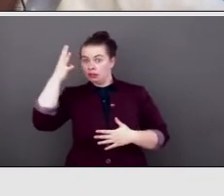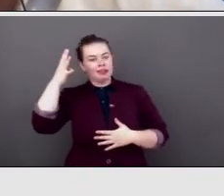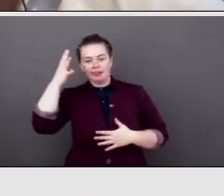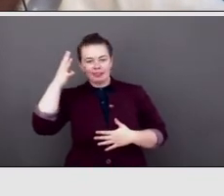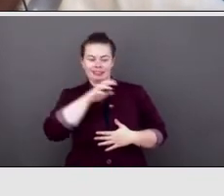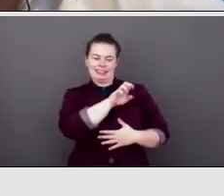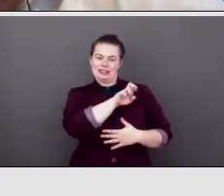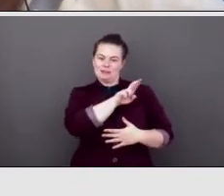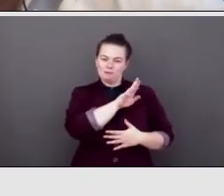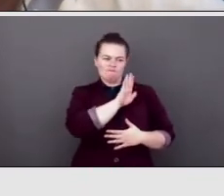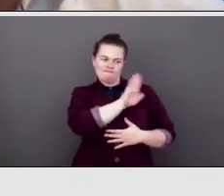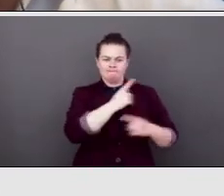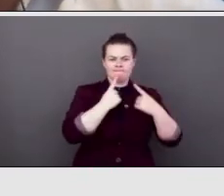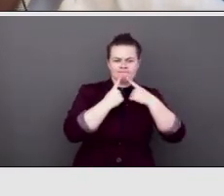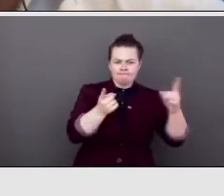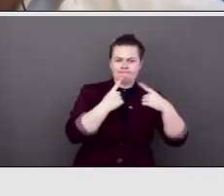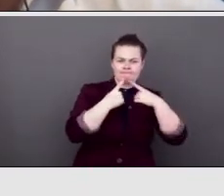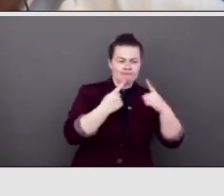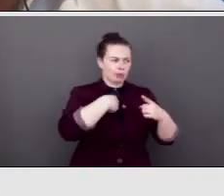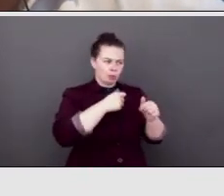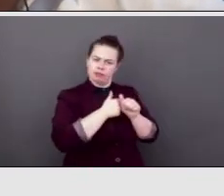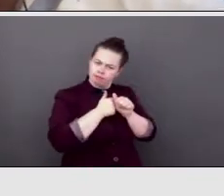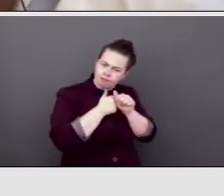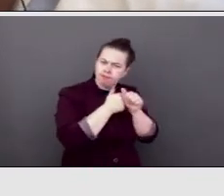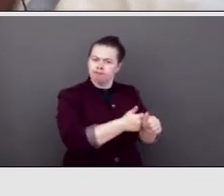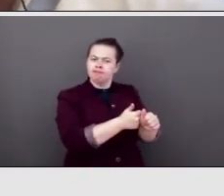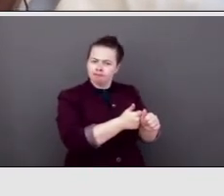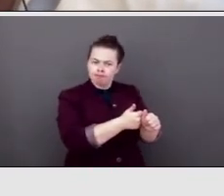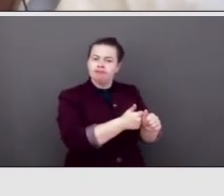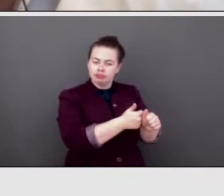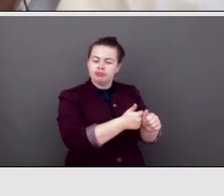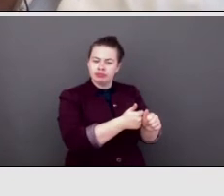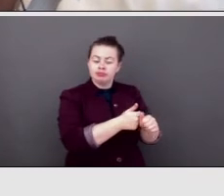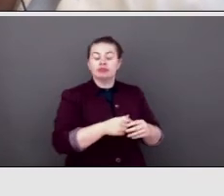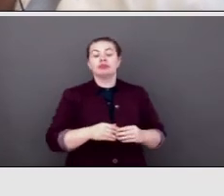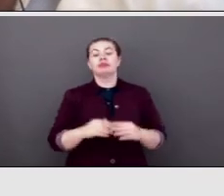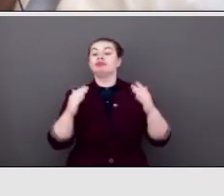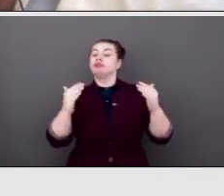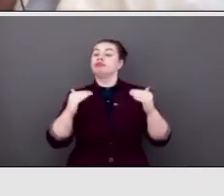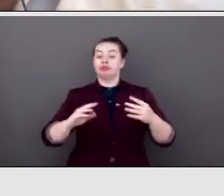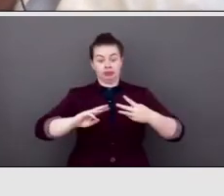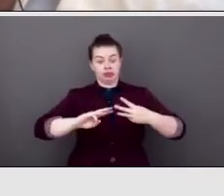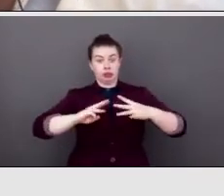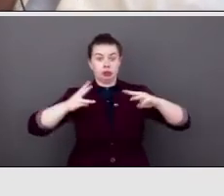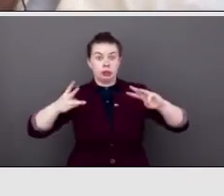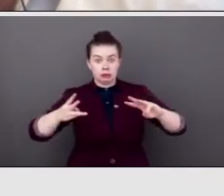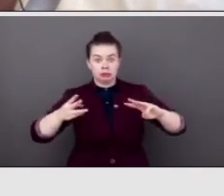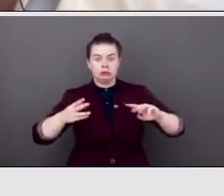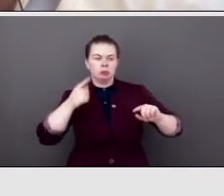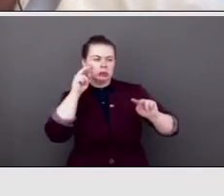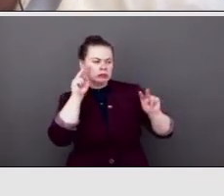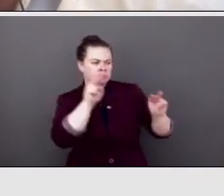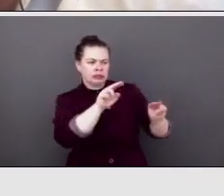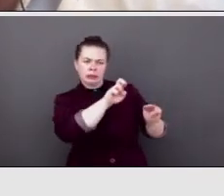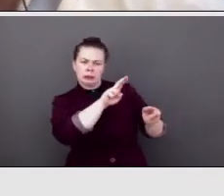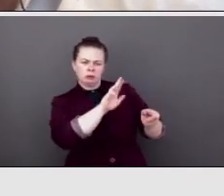use of standards and interoperability, so that's one of our main targets. The Shapes project will incorporate EU-related